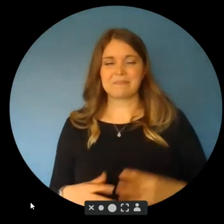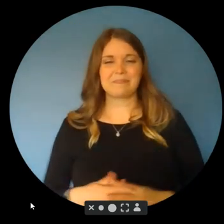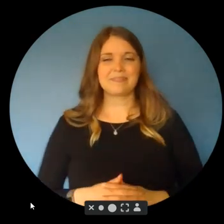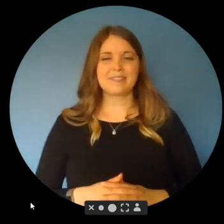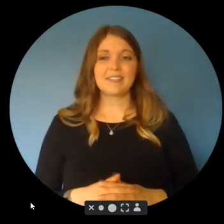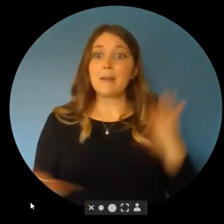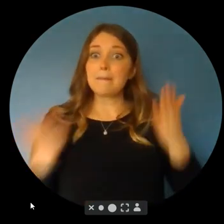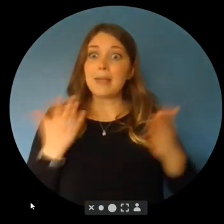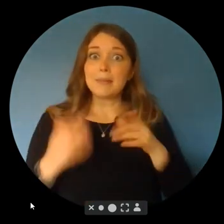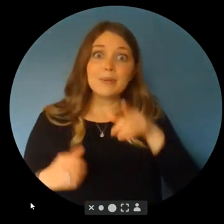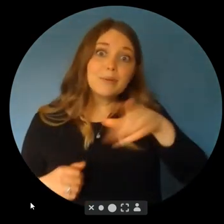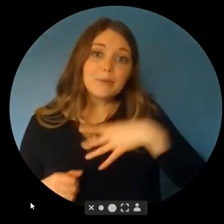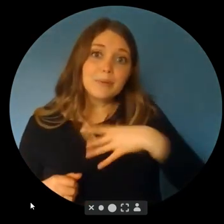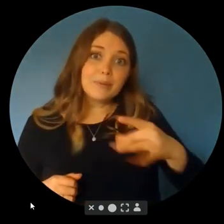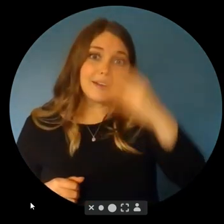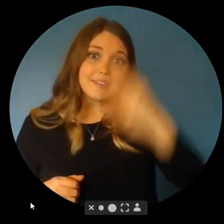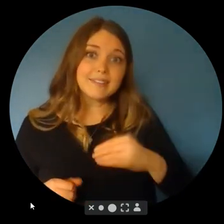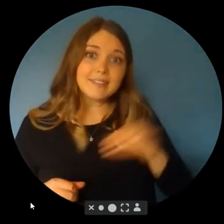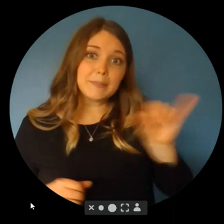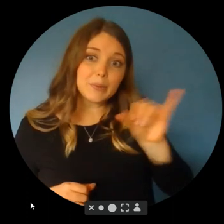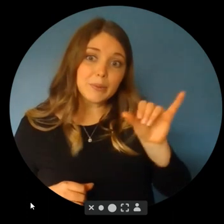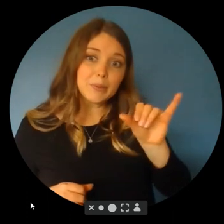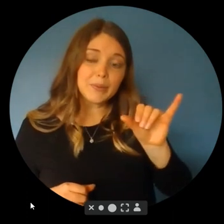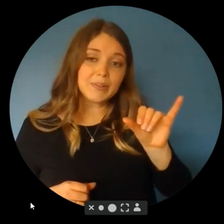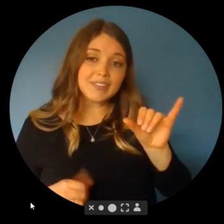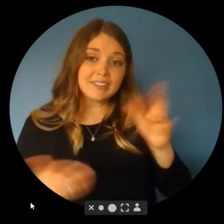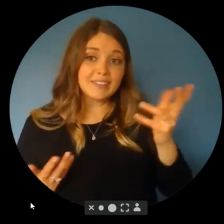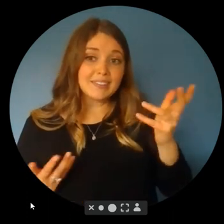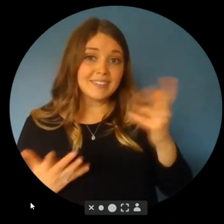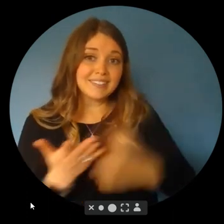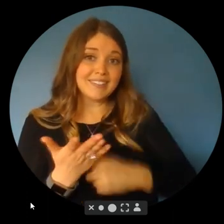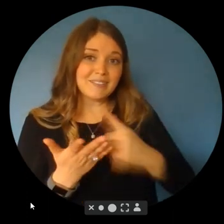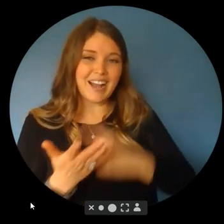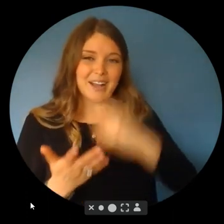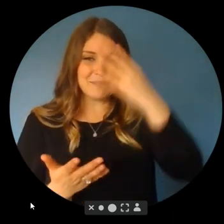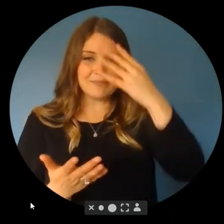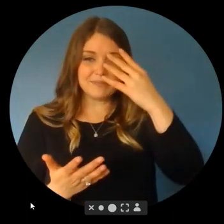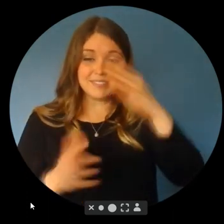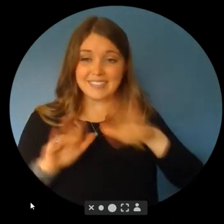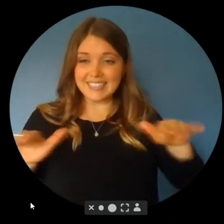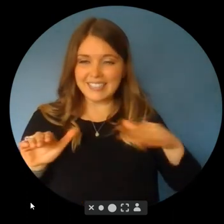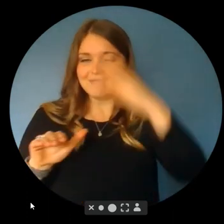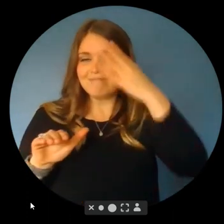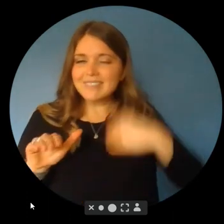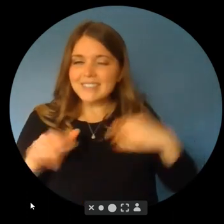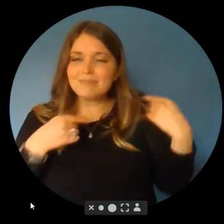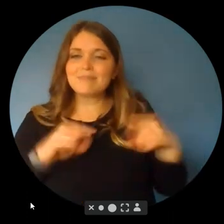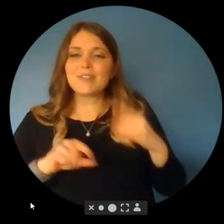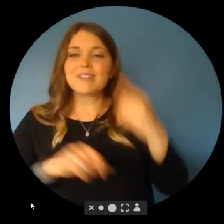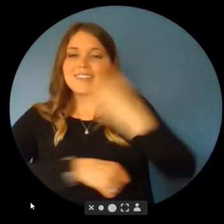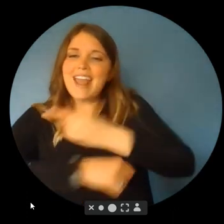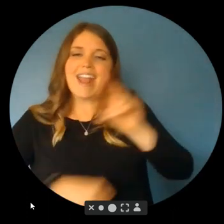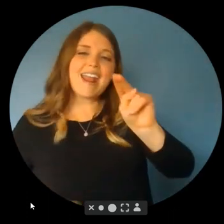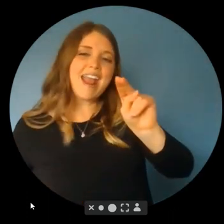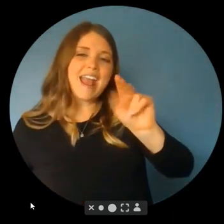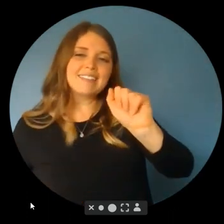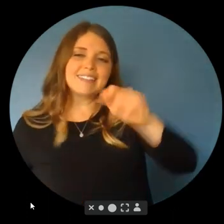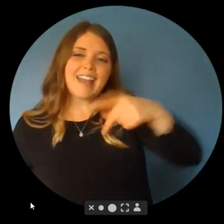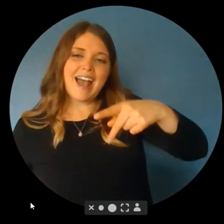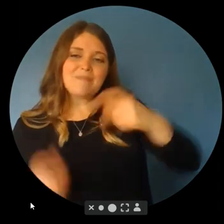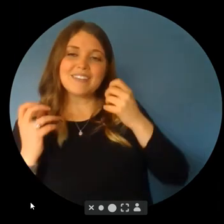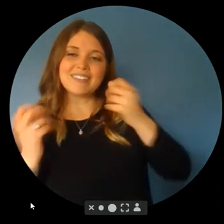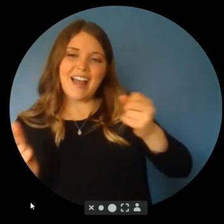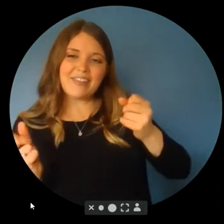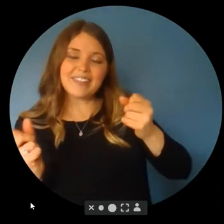You might like to sleep, too. Sometimes kids take naps during the day, and that's really healthy for you. Sometimes adults